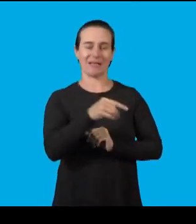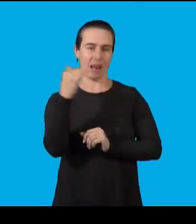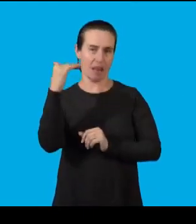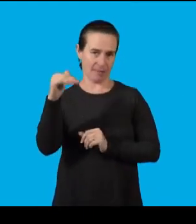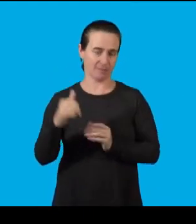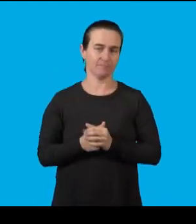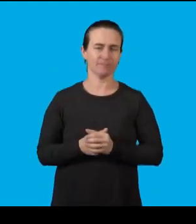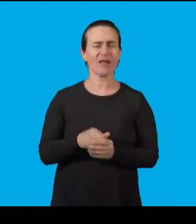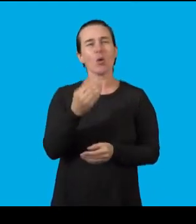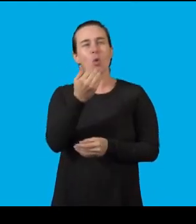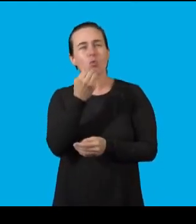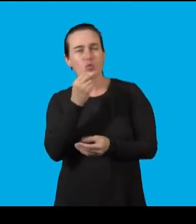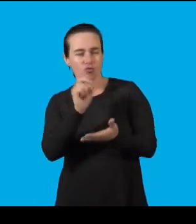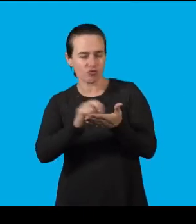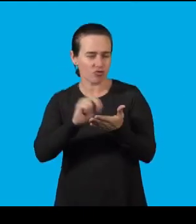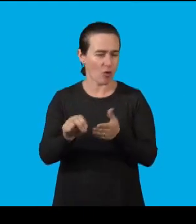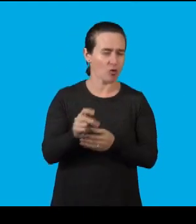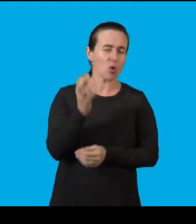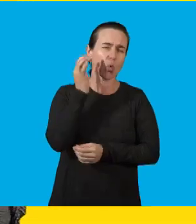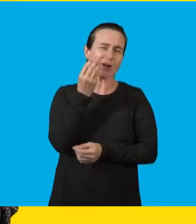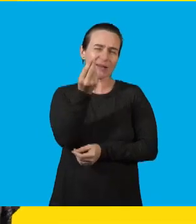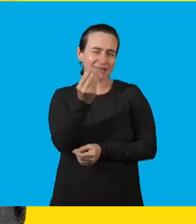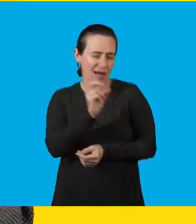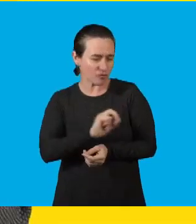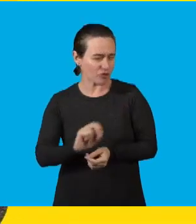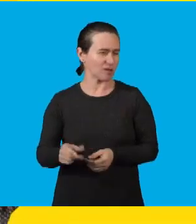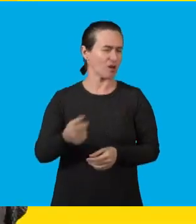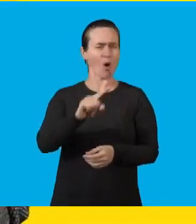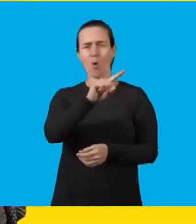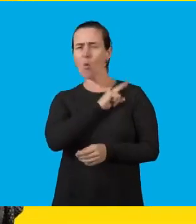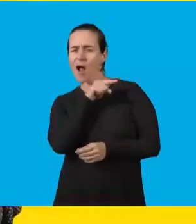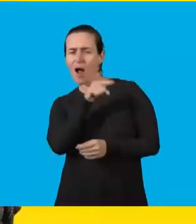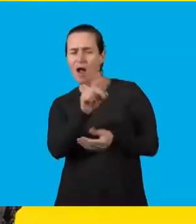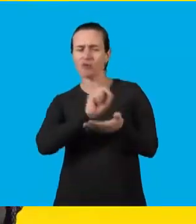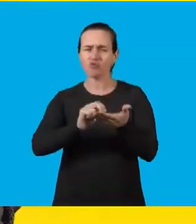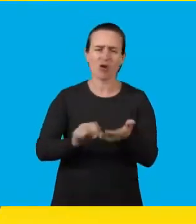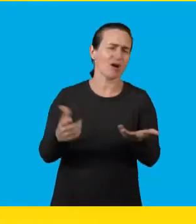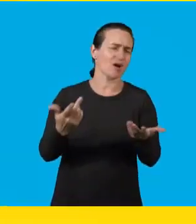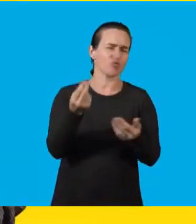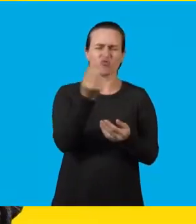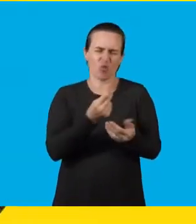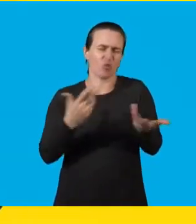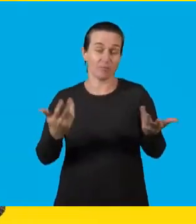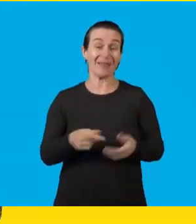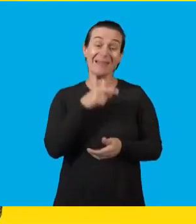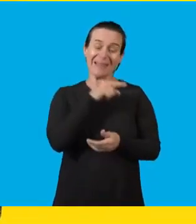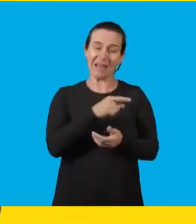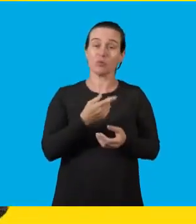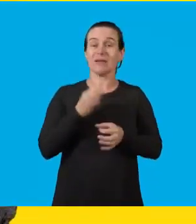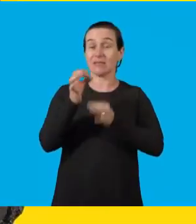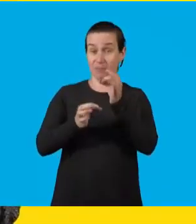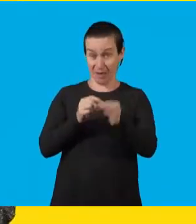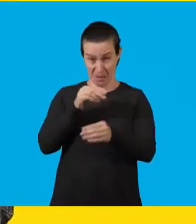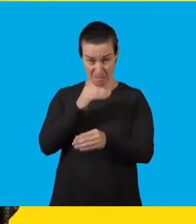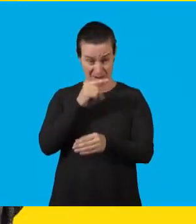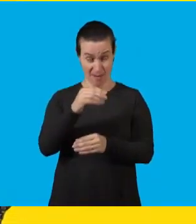do. Look at who the author is, the date, when the source was written, why it was written, and that will tell you